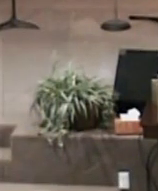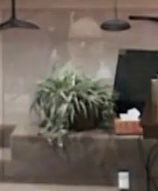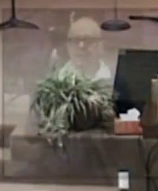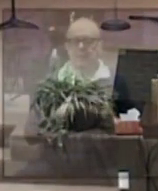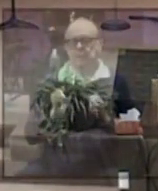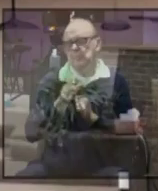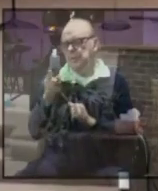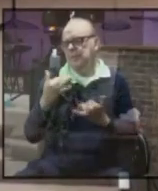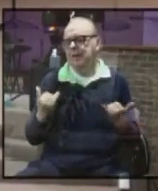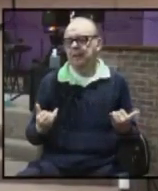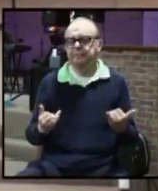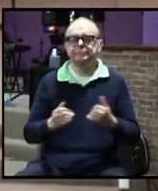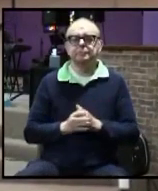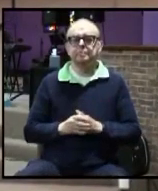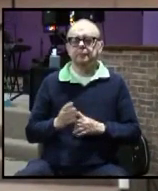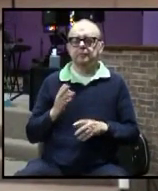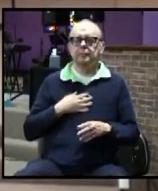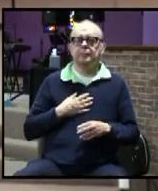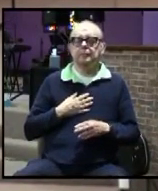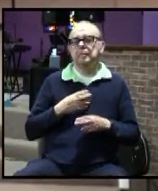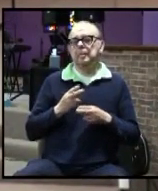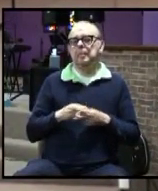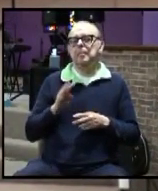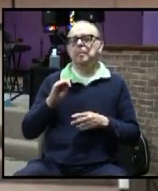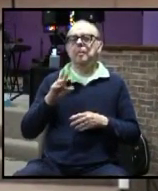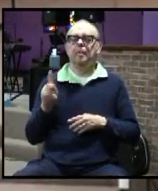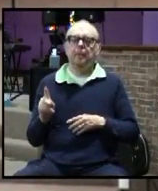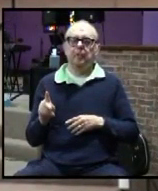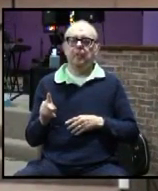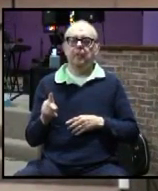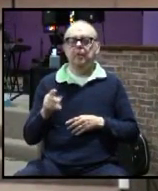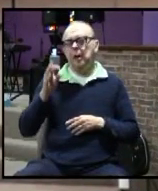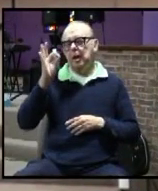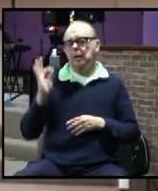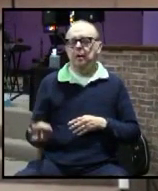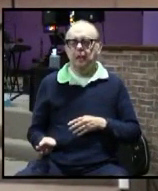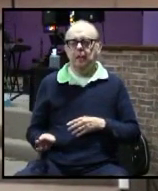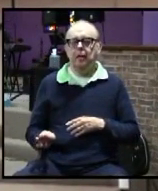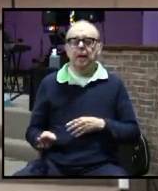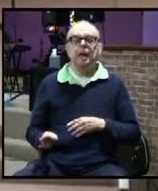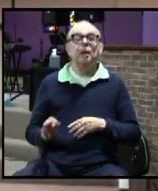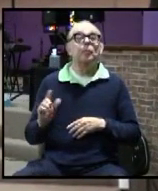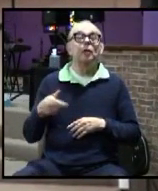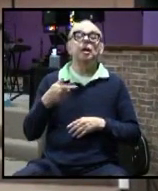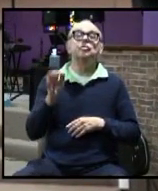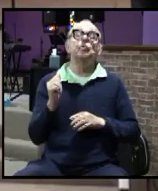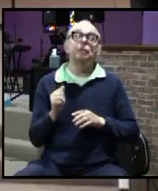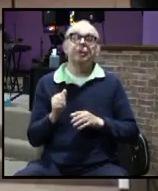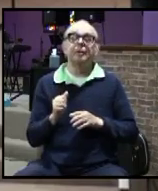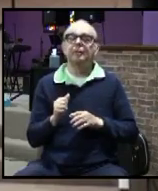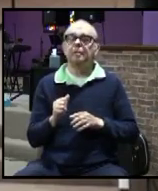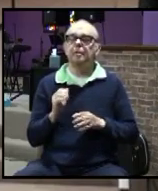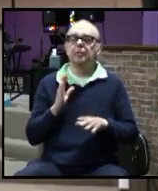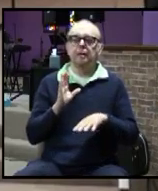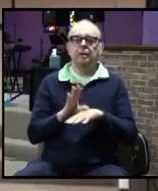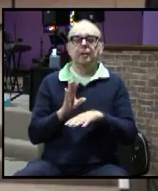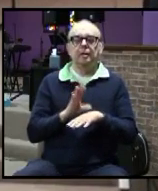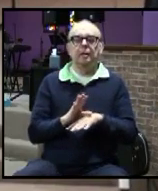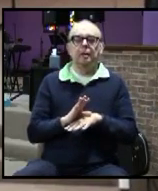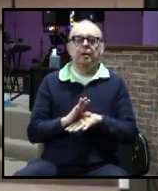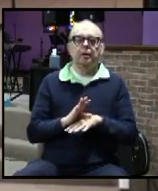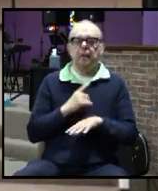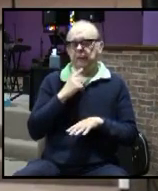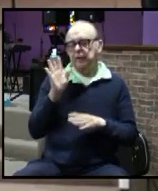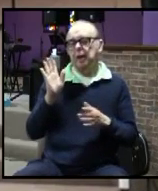I'm really excited to be here with you guys today. My name is Michael Kirby. I'm the pastor at Mount Pisgah Baptist Church in Ringgold, Georgia. And my church